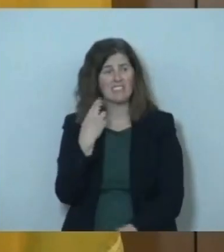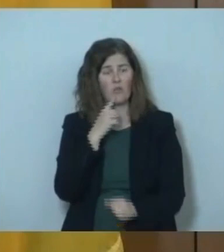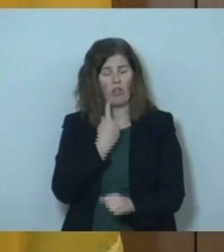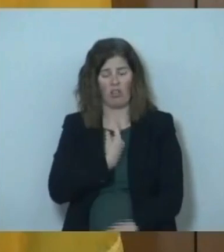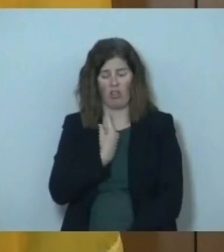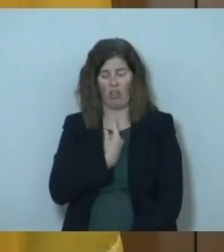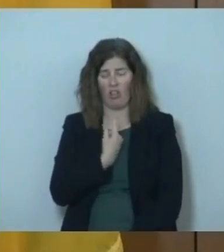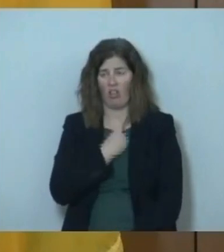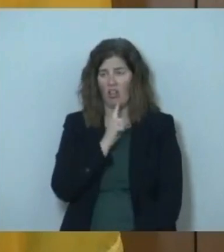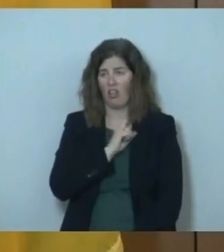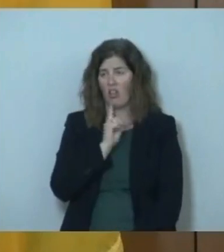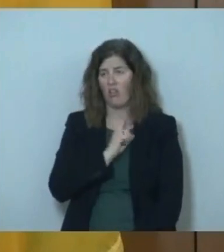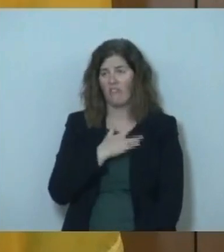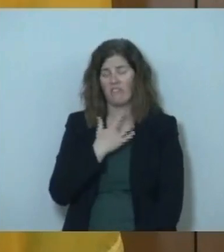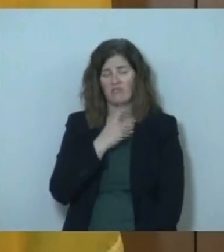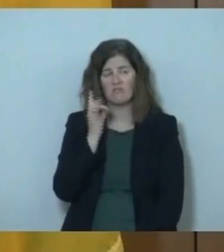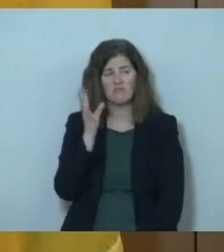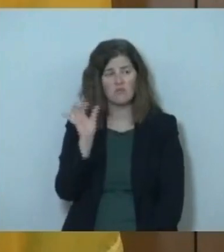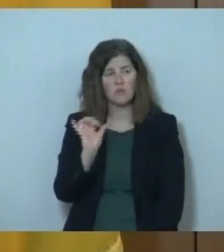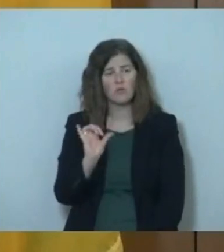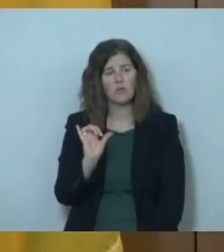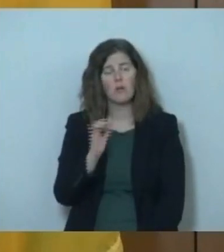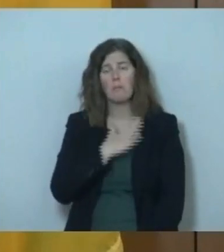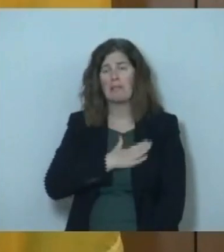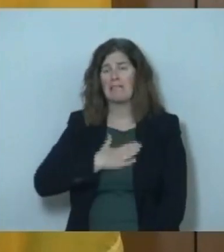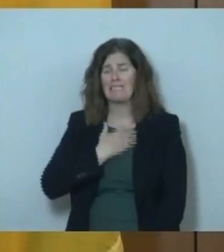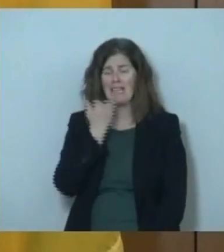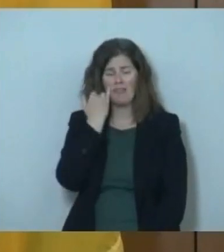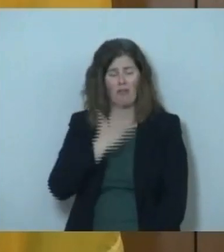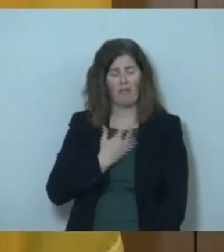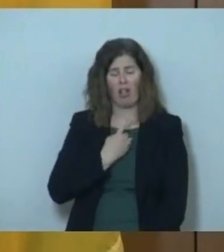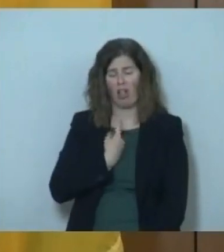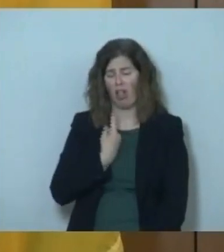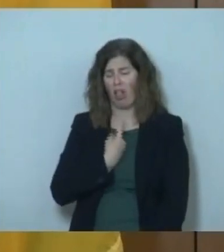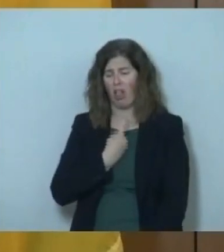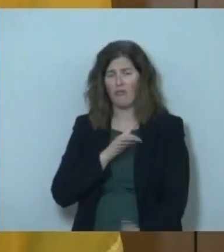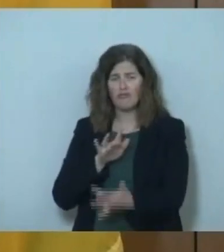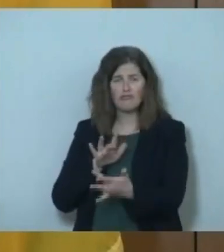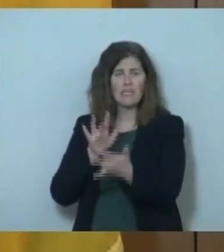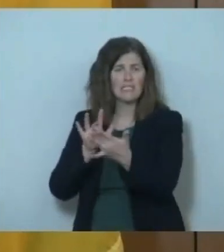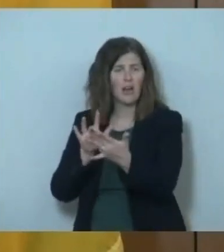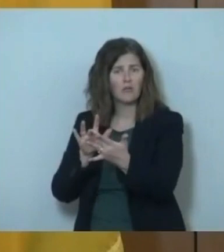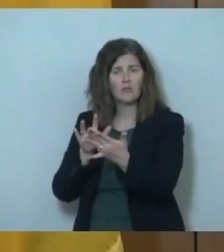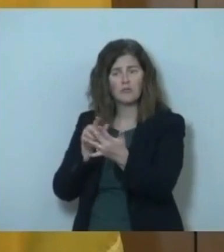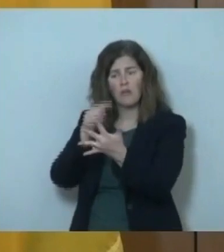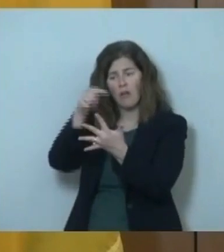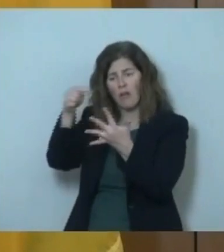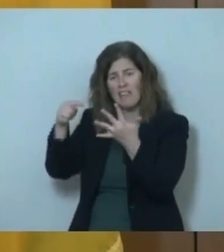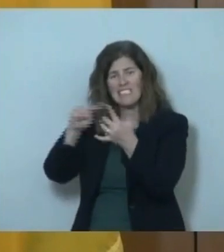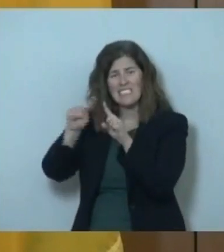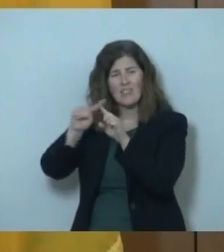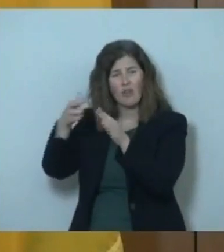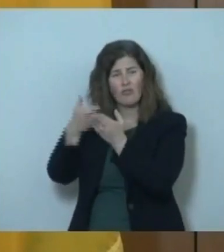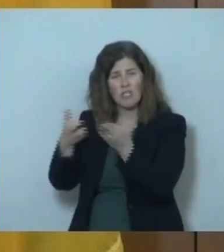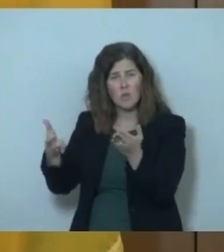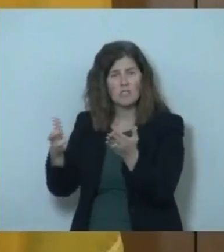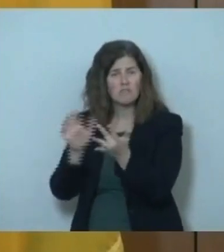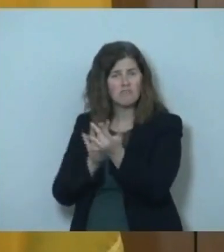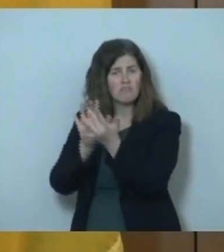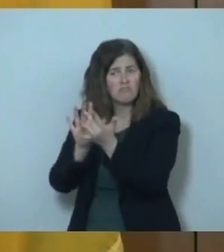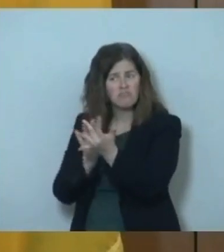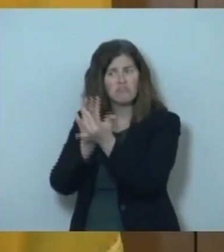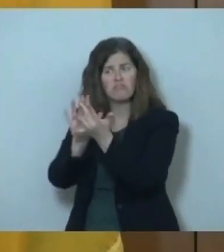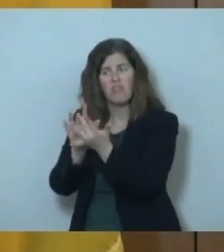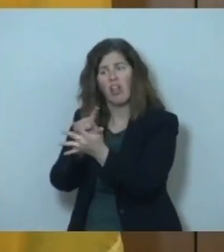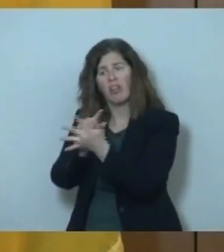with that as well. Please reach out to any of those behavioral health supports that we've identified. They